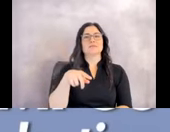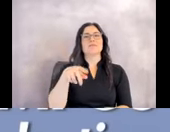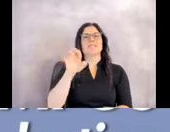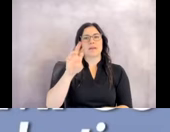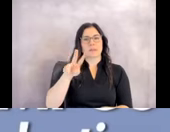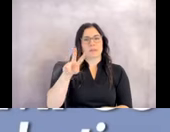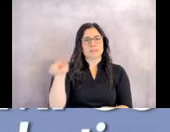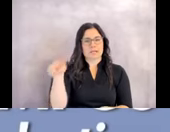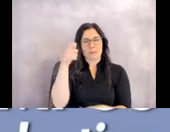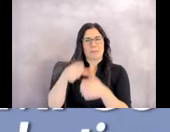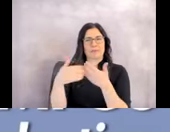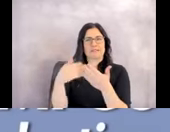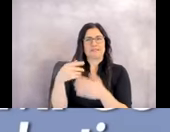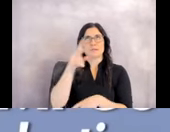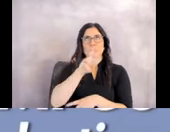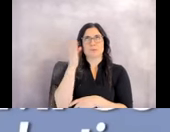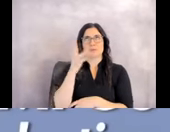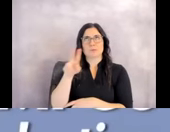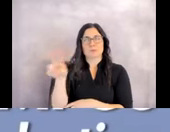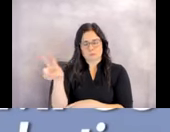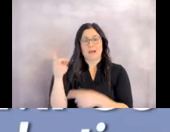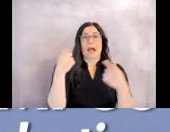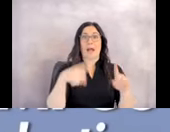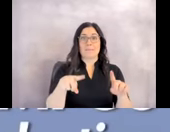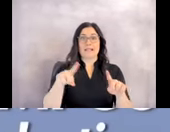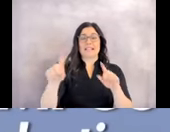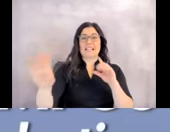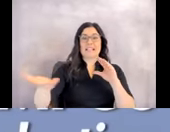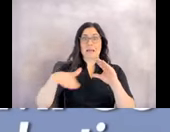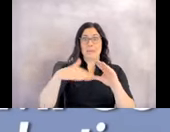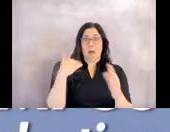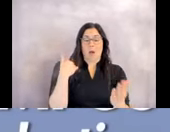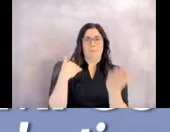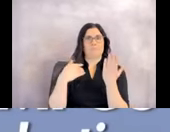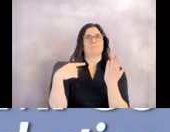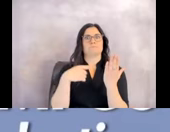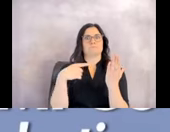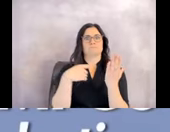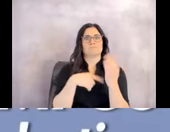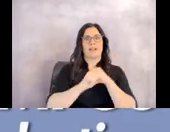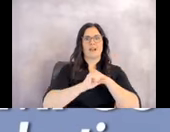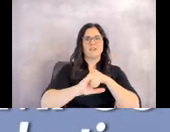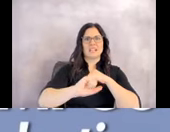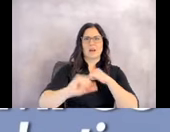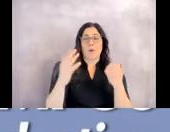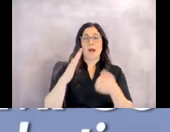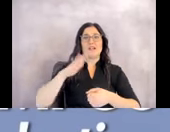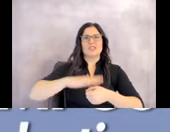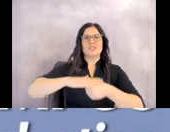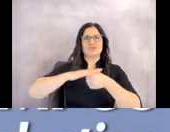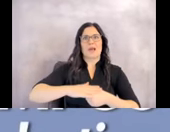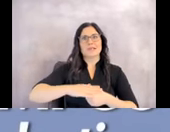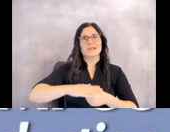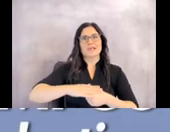On February 22nd, this email came out advertising the Campus Stress Reduction